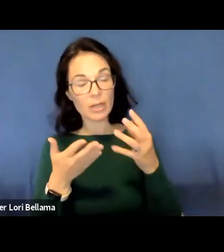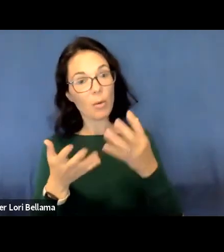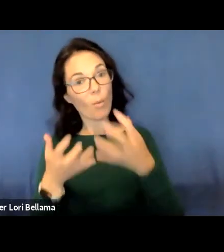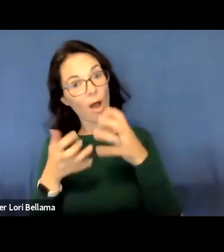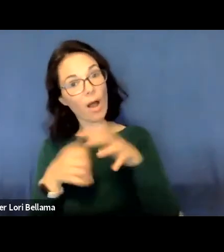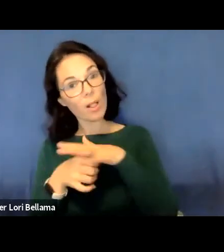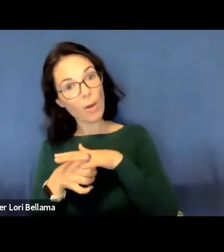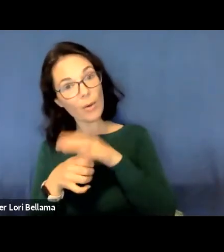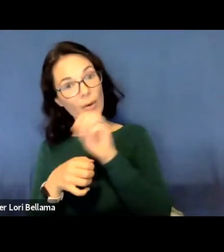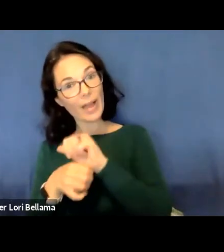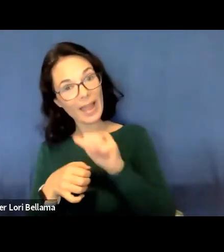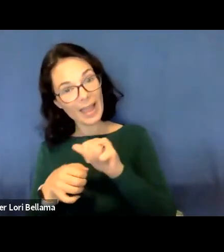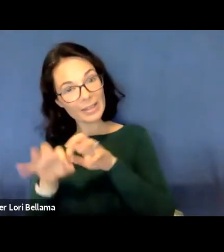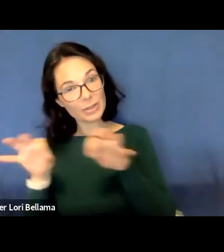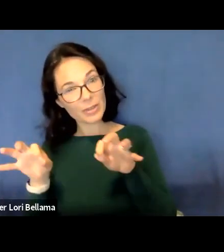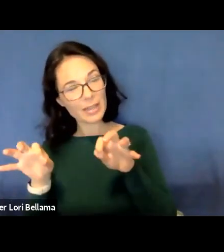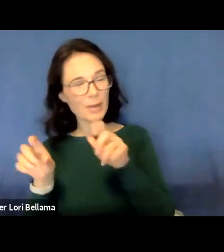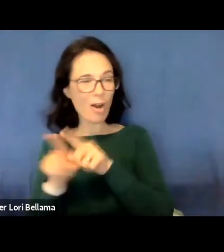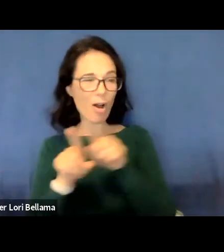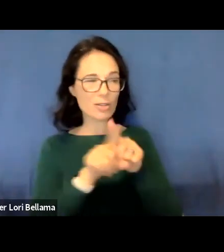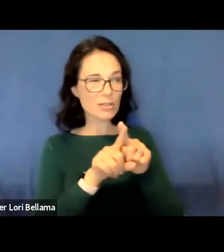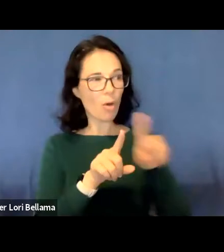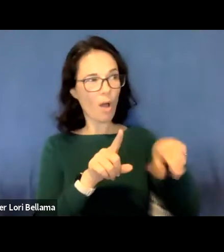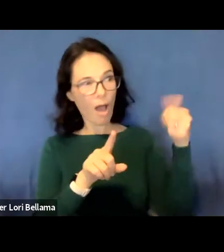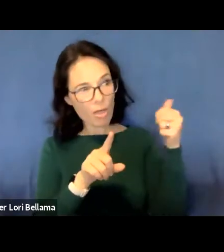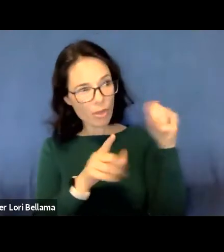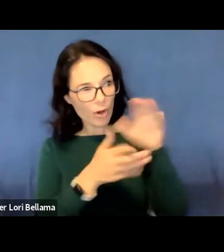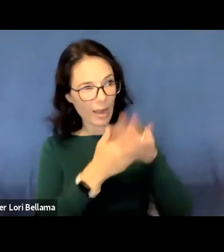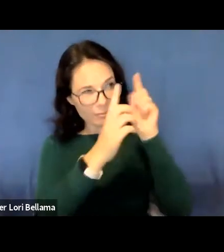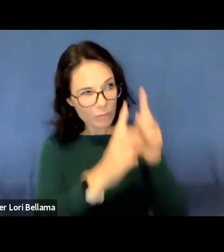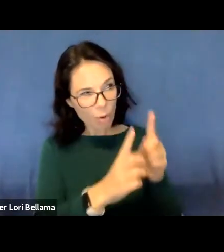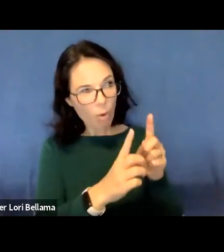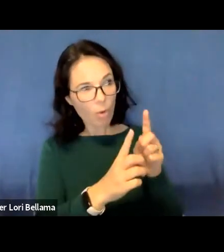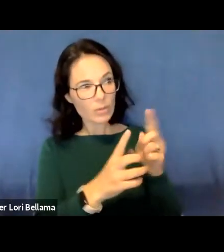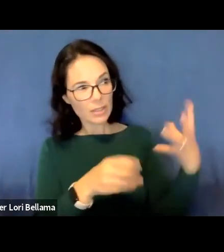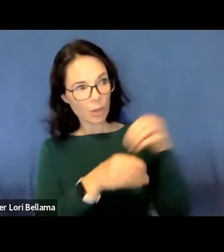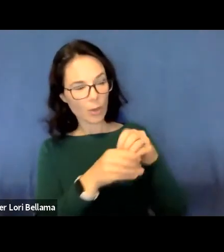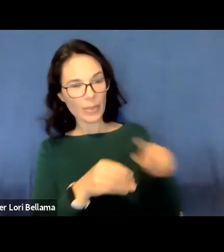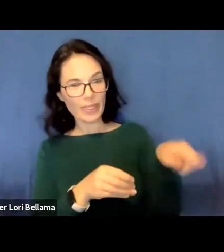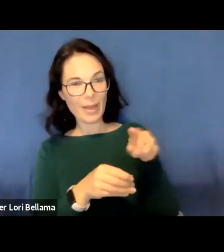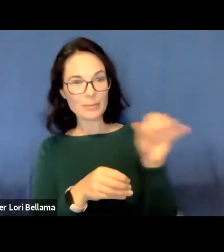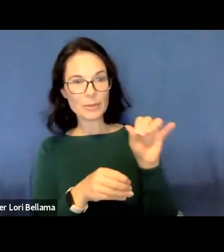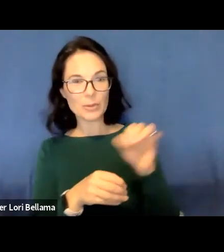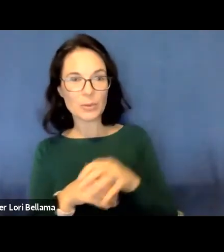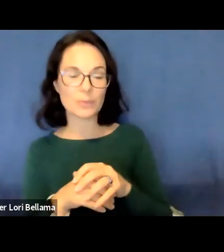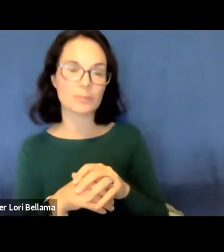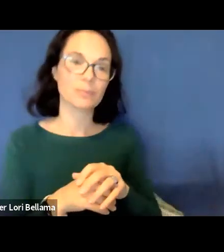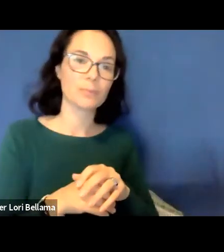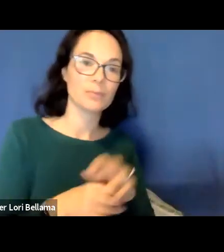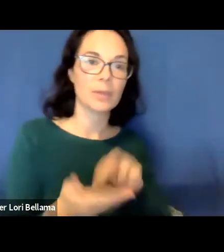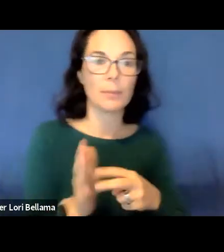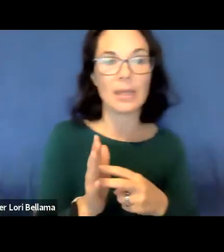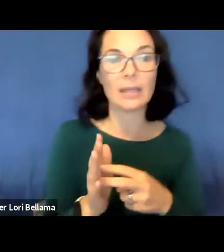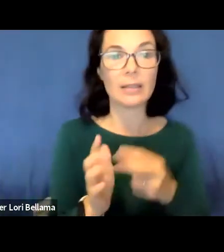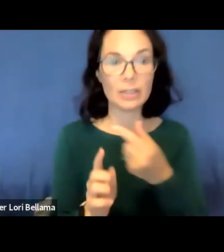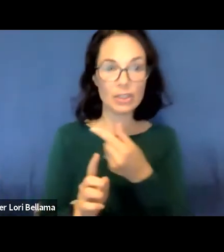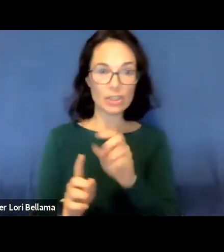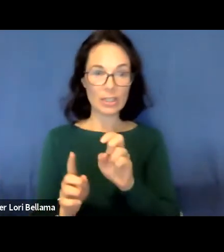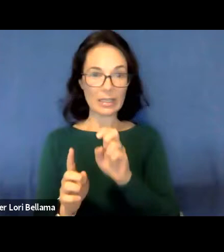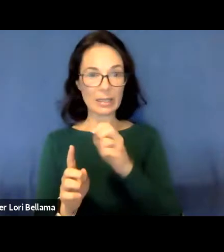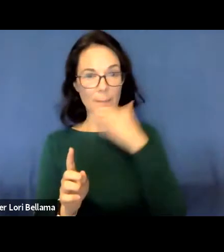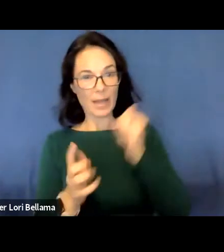associate degree, but also had other academic goals. So really using the GE to fit best with what the